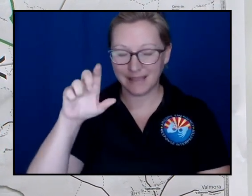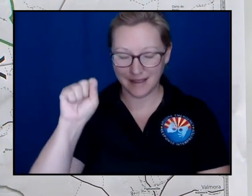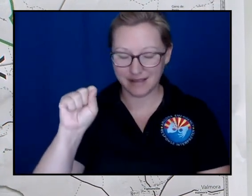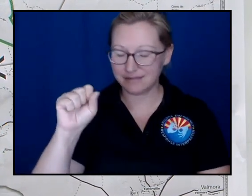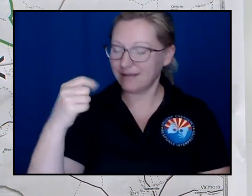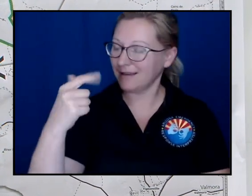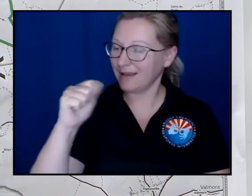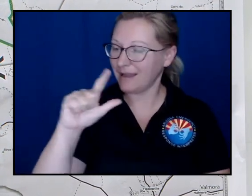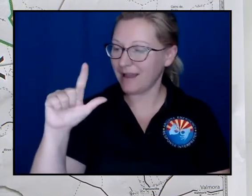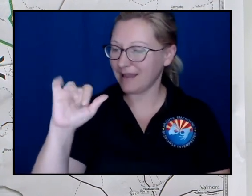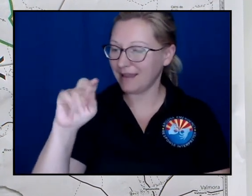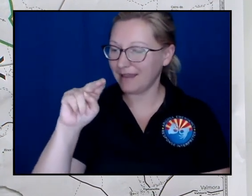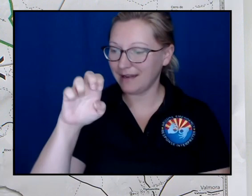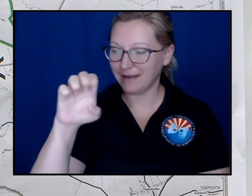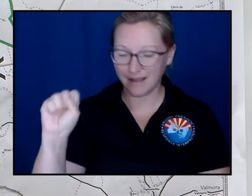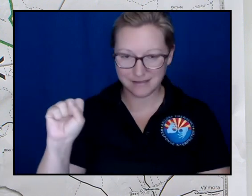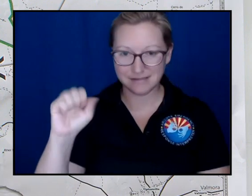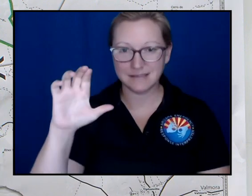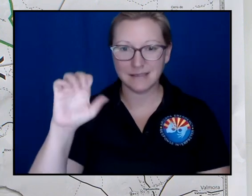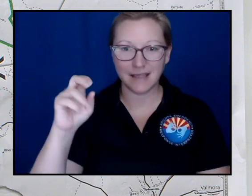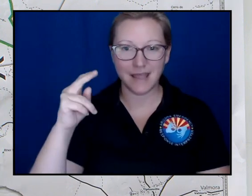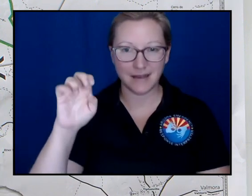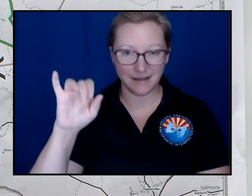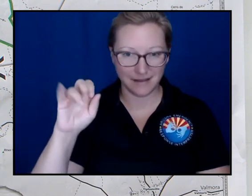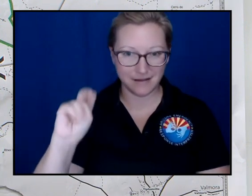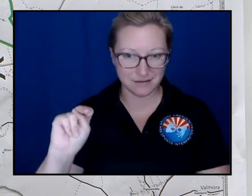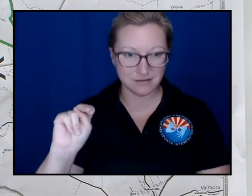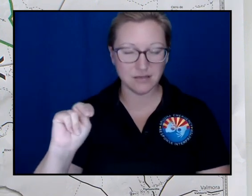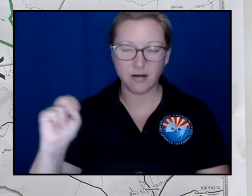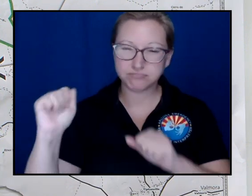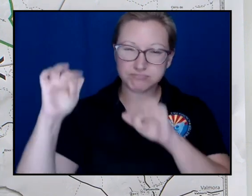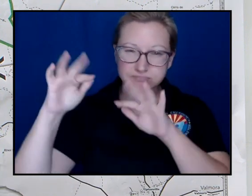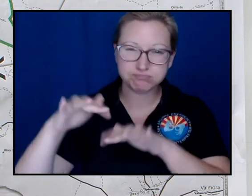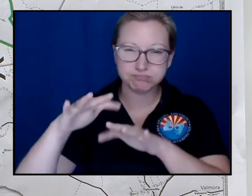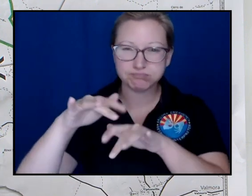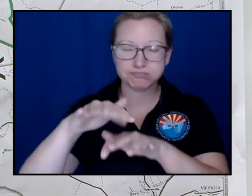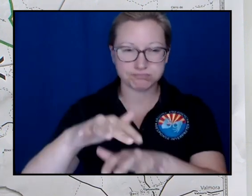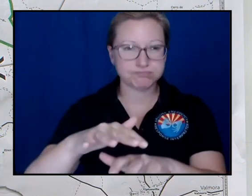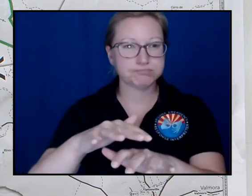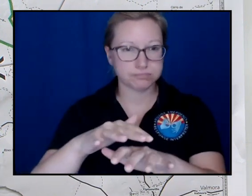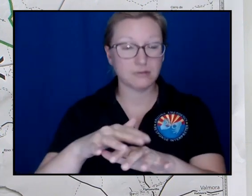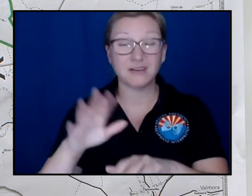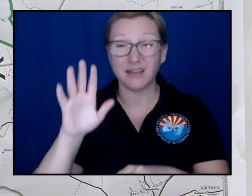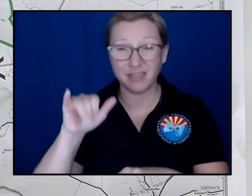debris flow across the forest road within Gallinas Canyon.